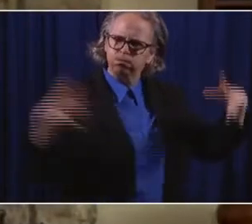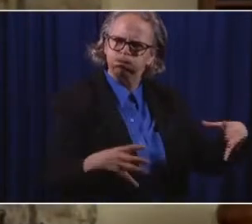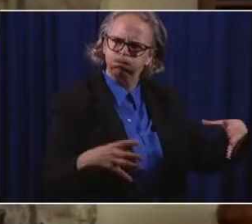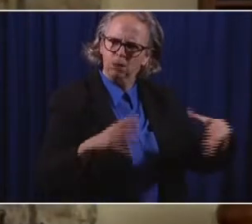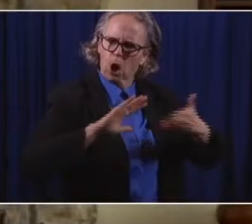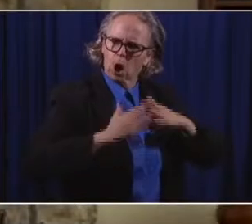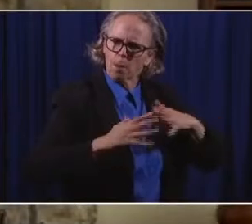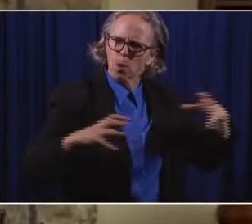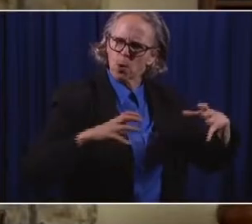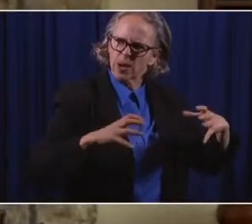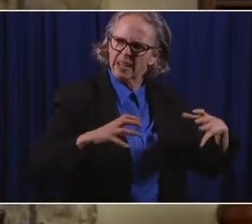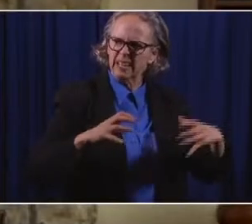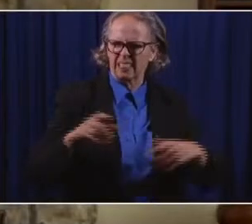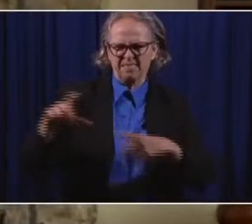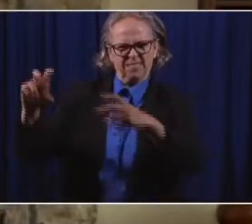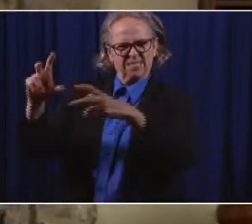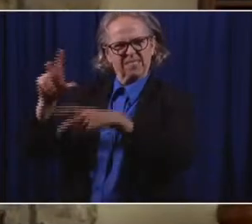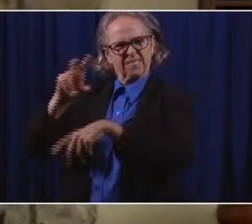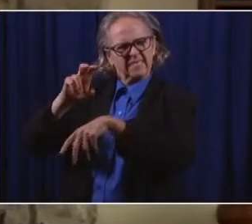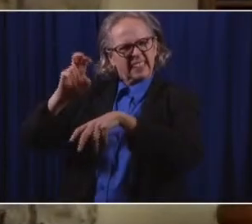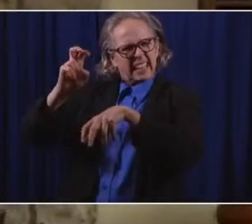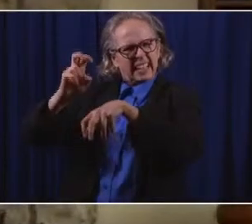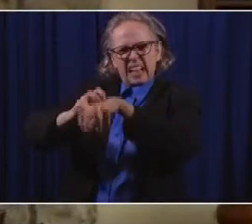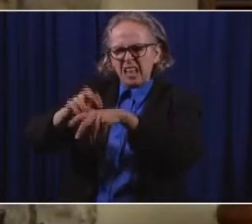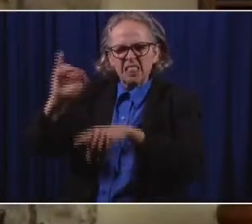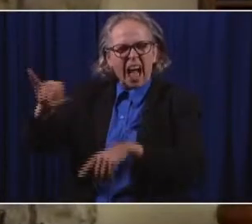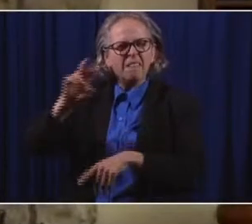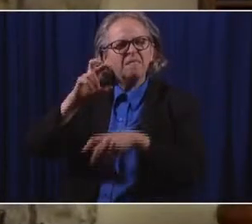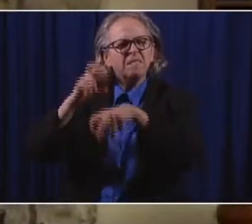been invaded.